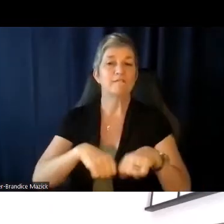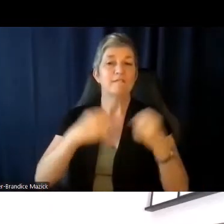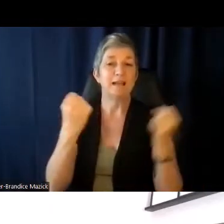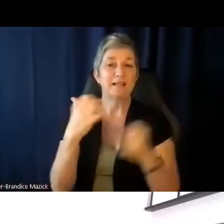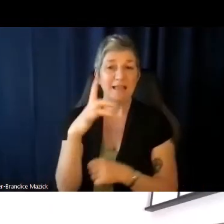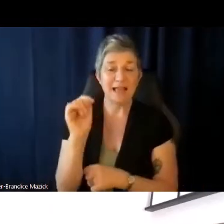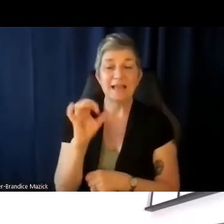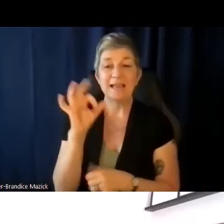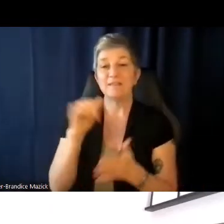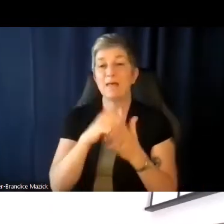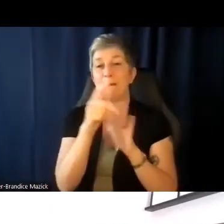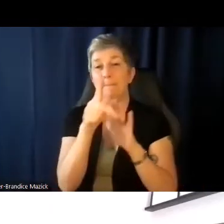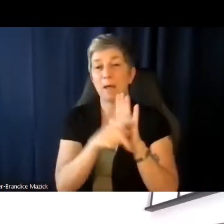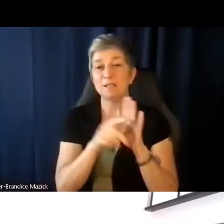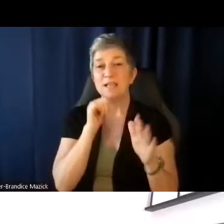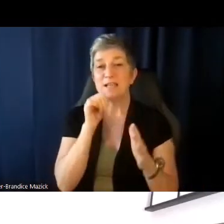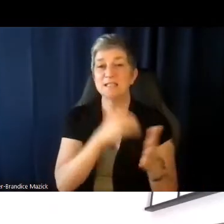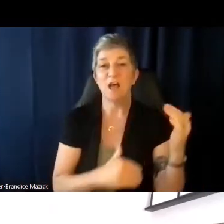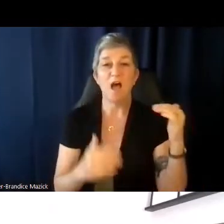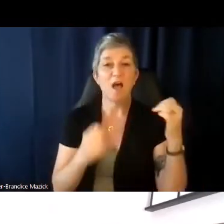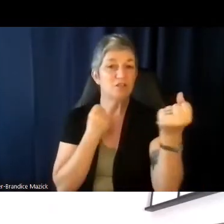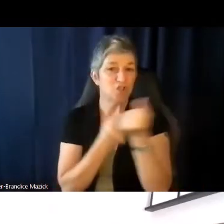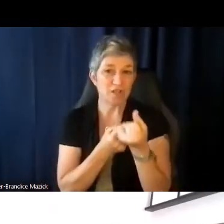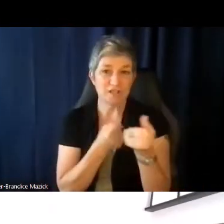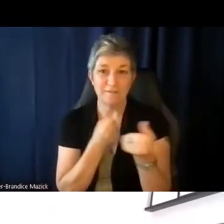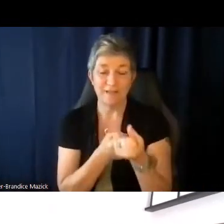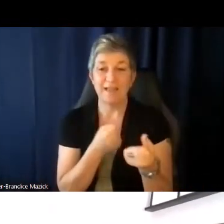that policy is unjustified,